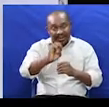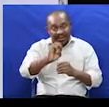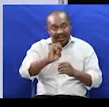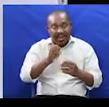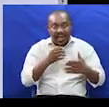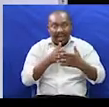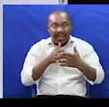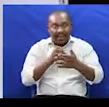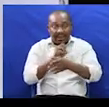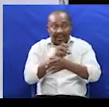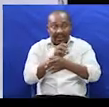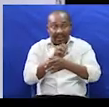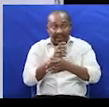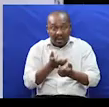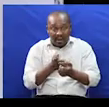indicator